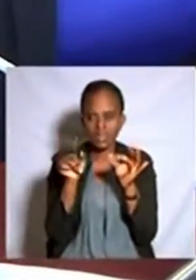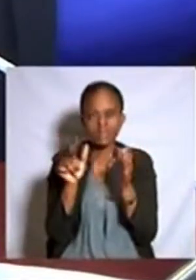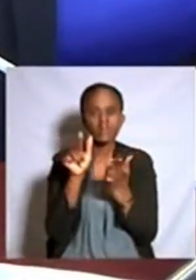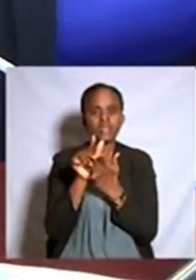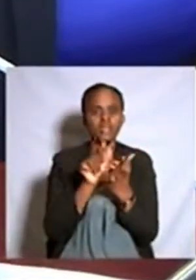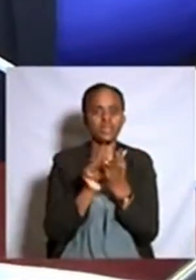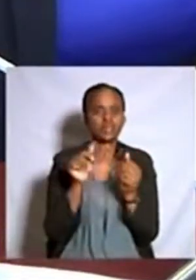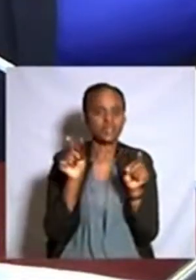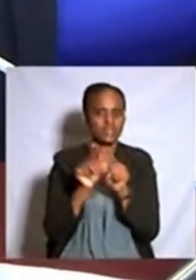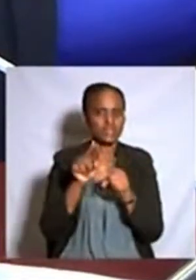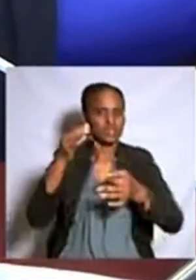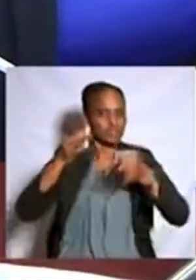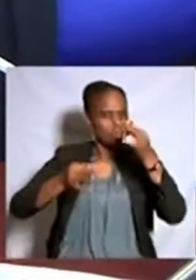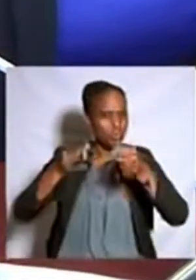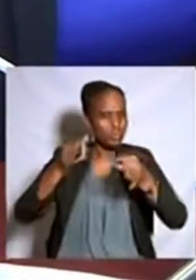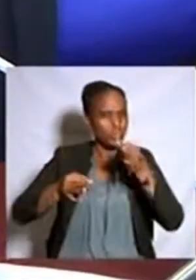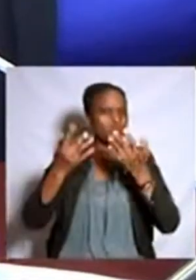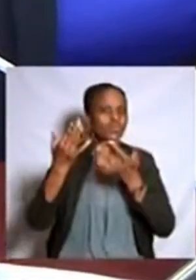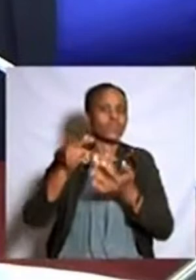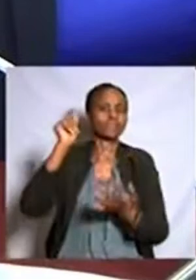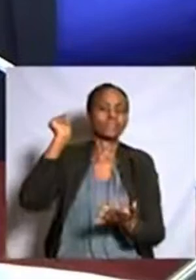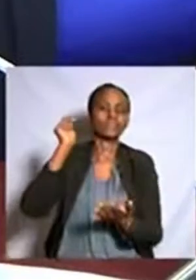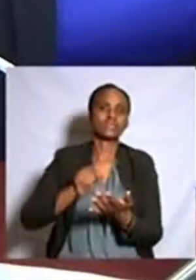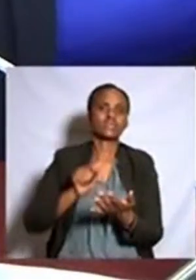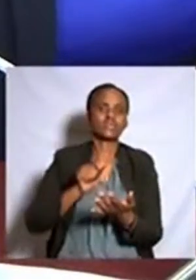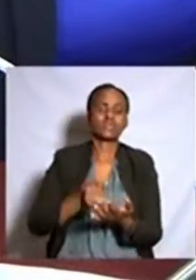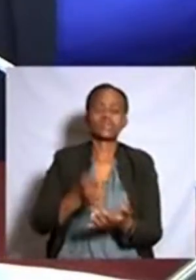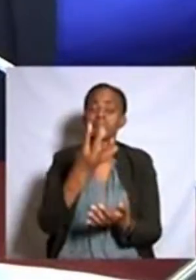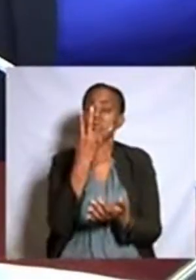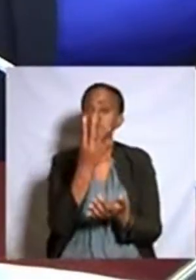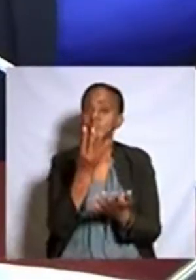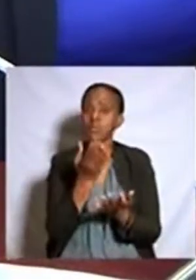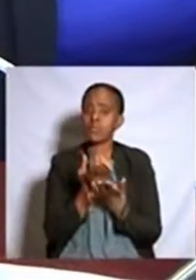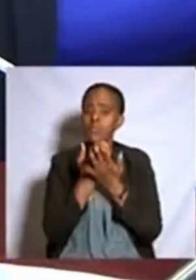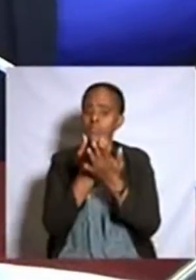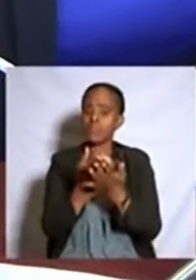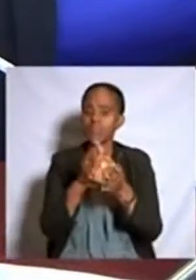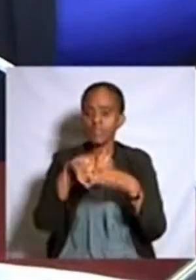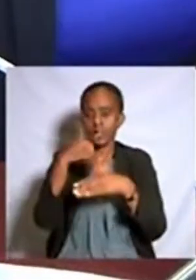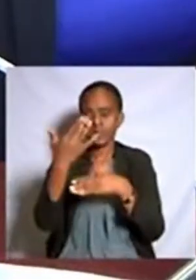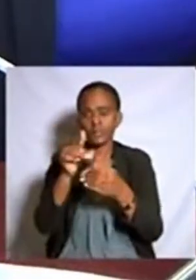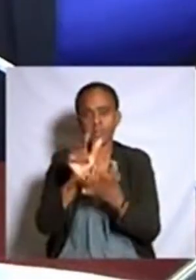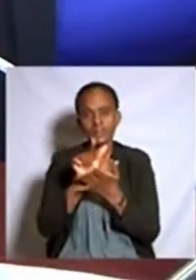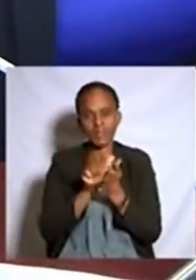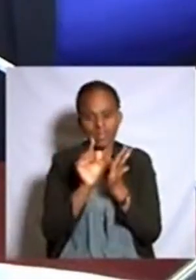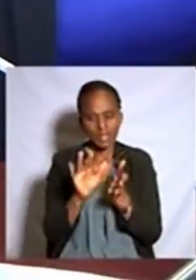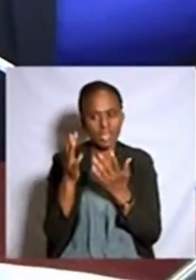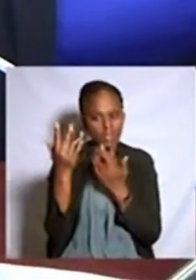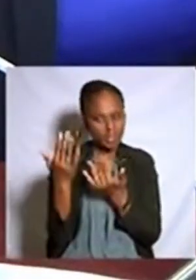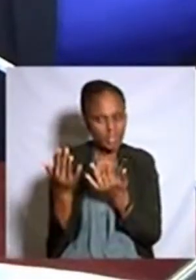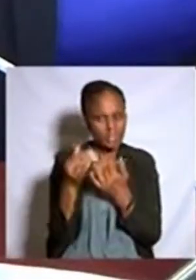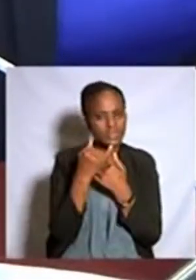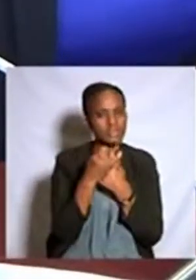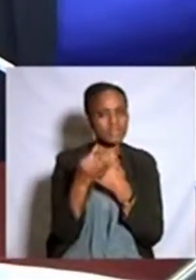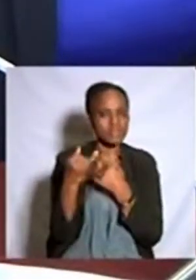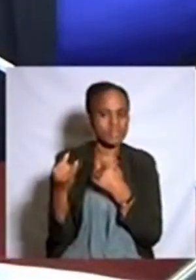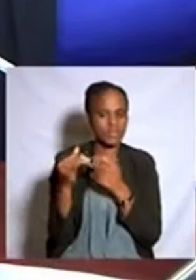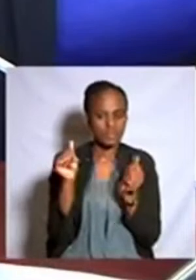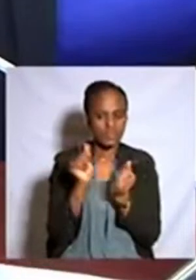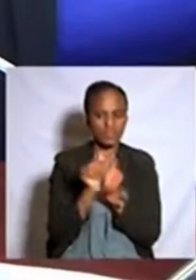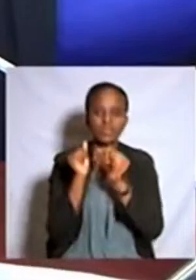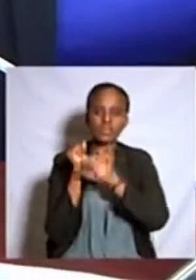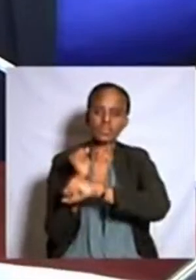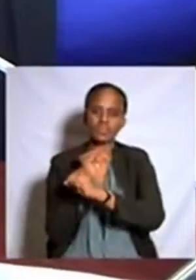and courts await judgment. 4 accounts are being handled by external lawyers pending issues with